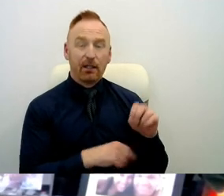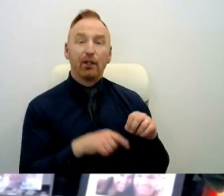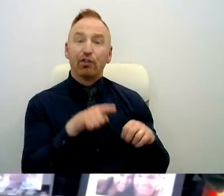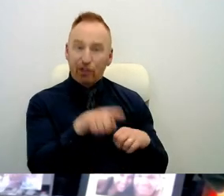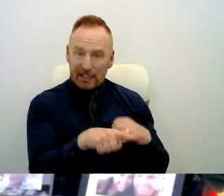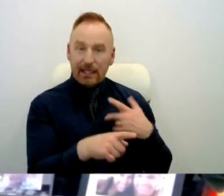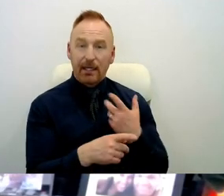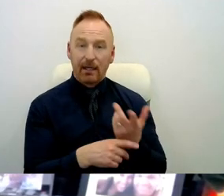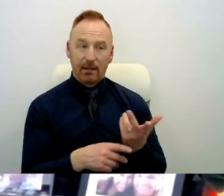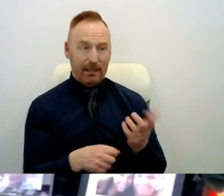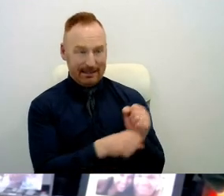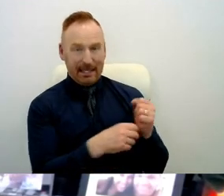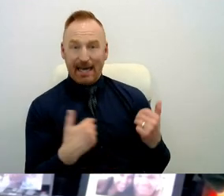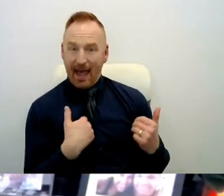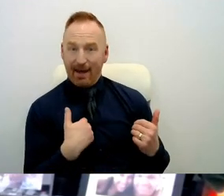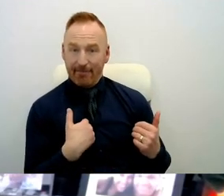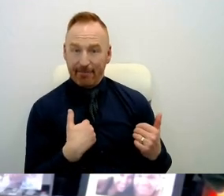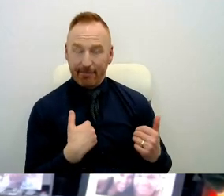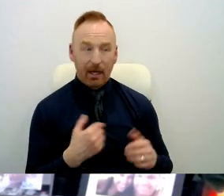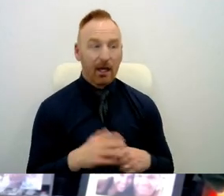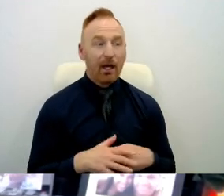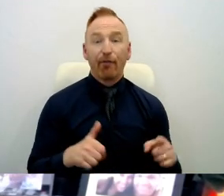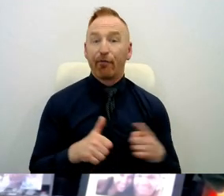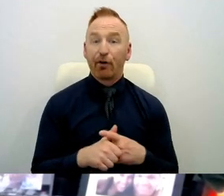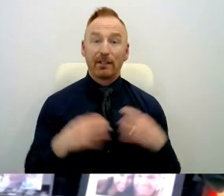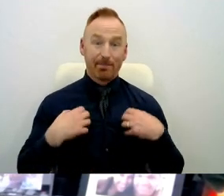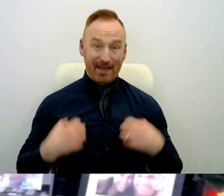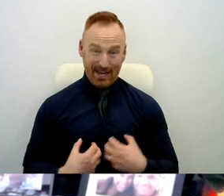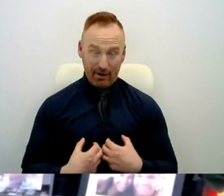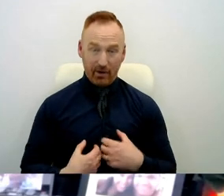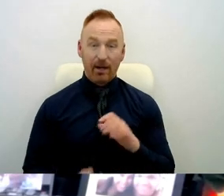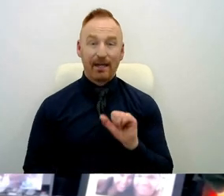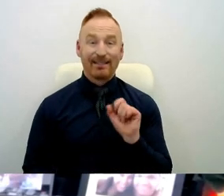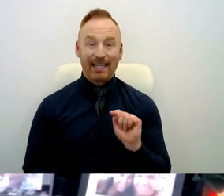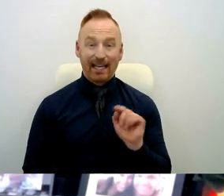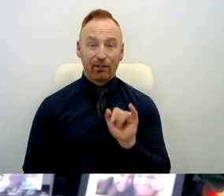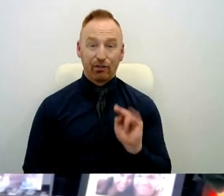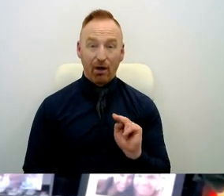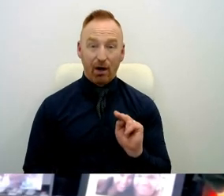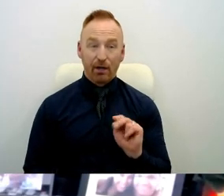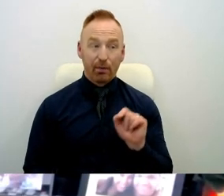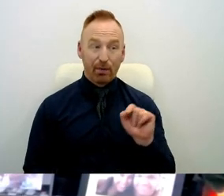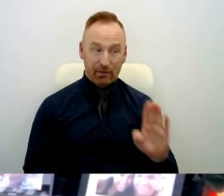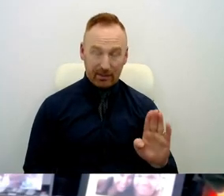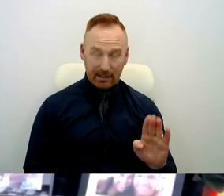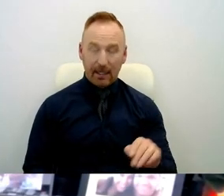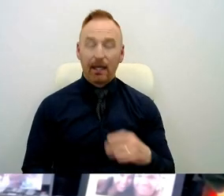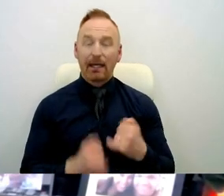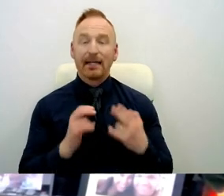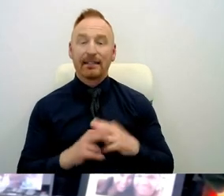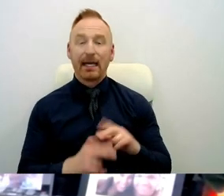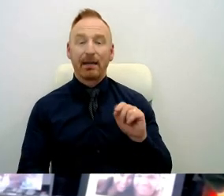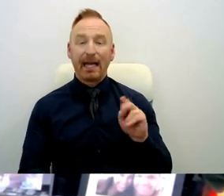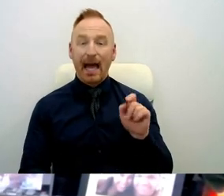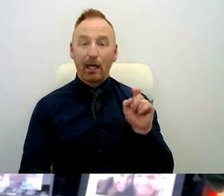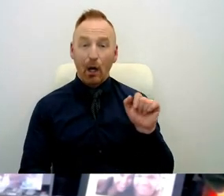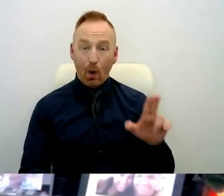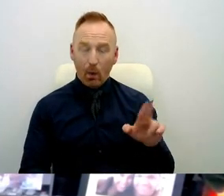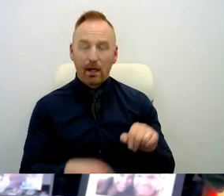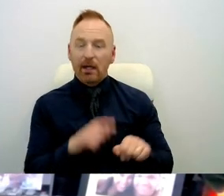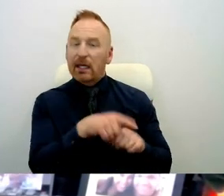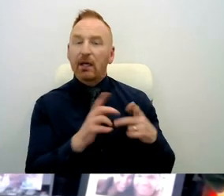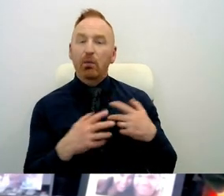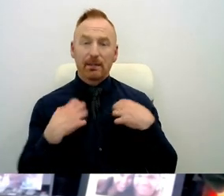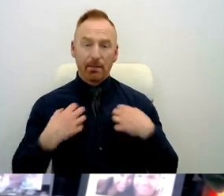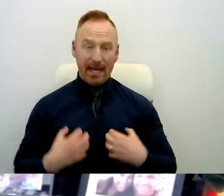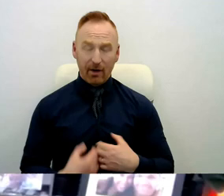was a slaveholder. The first mayor of St. John, New Brunswick, was a slaveholder. His name was Gabriel Ludlow. And he